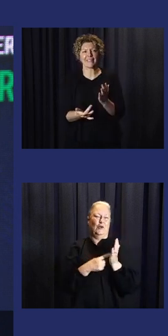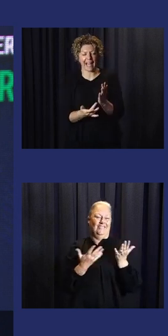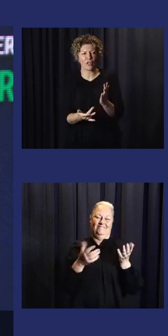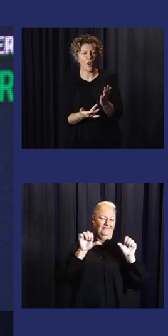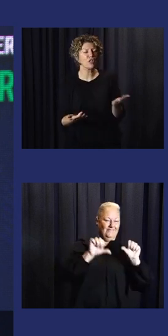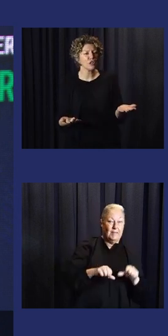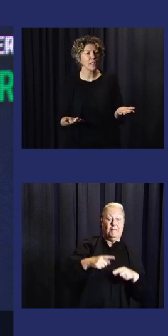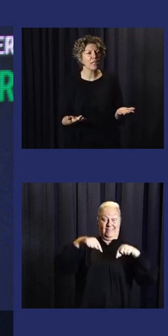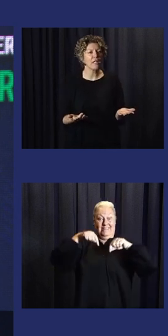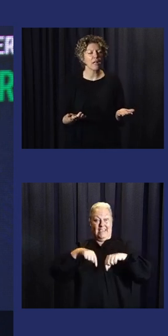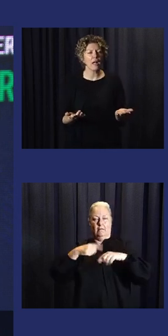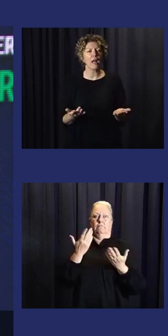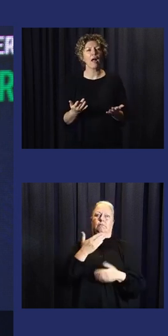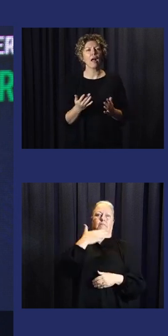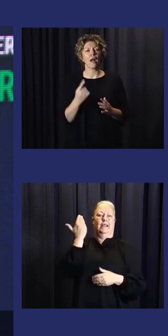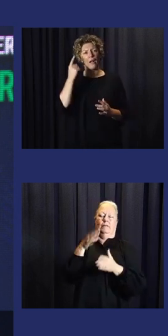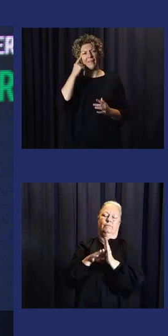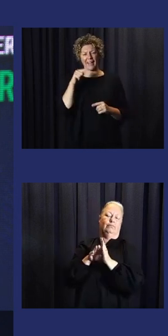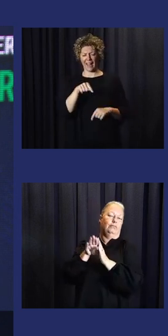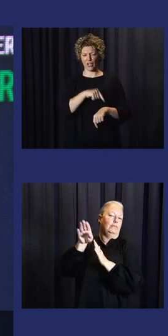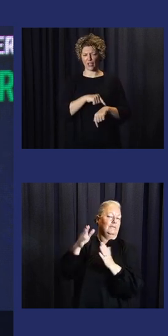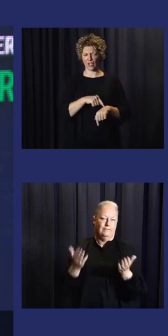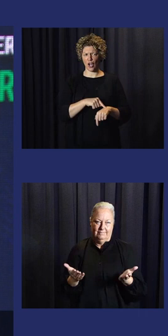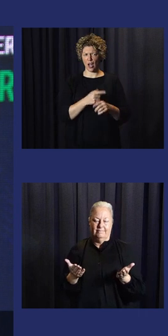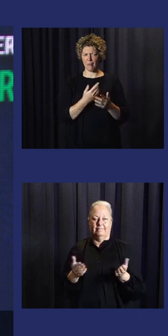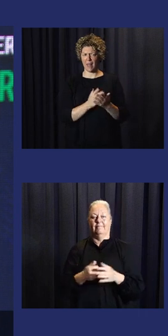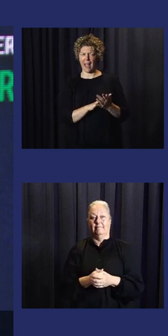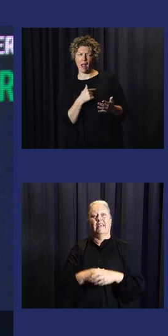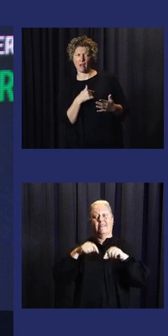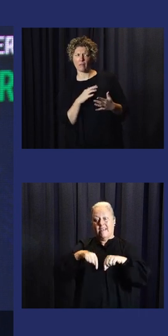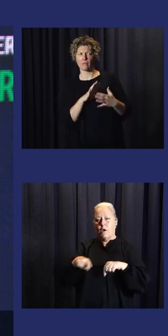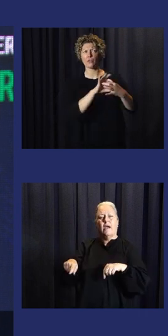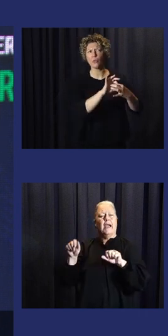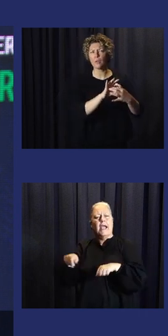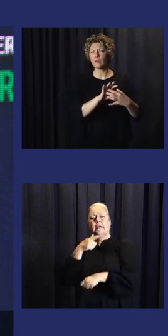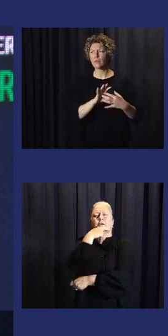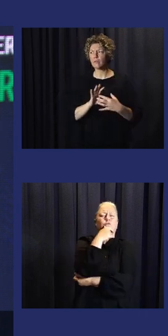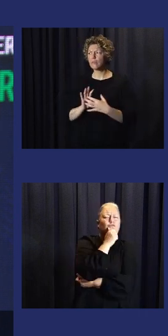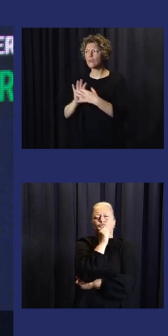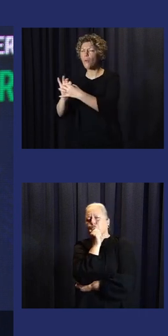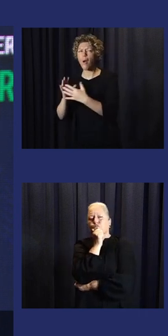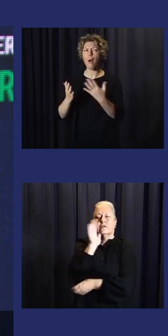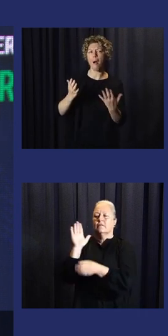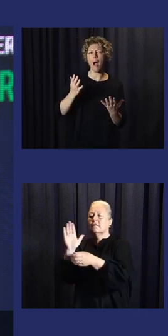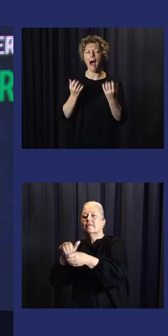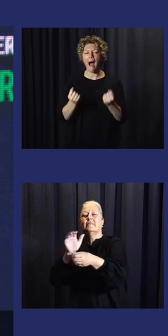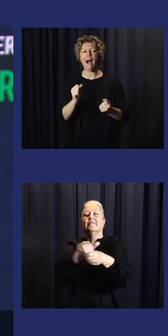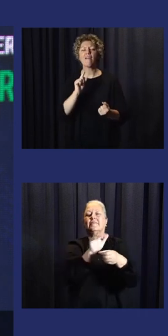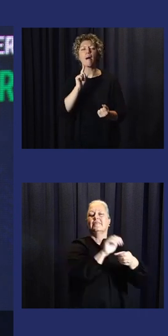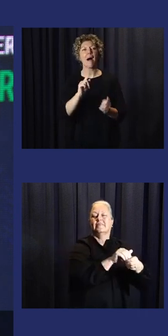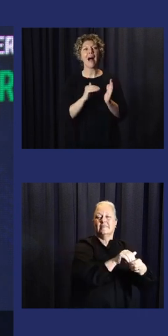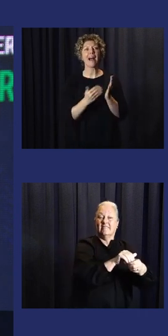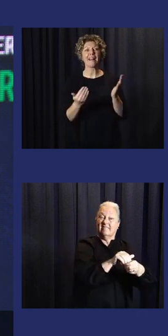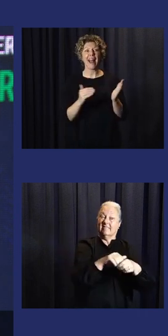Joining Youth Red Cross and Boy Scout at that time was very popular choice among them. But today,